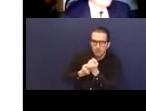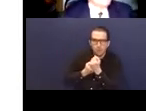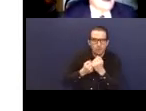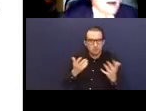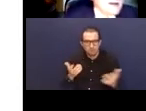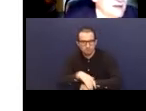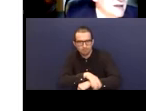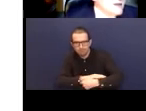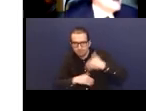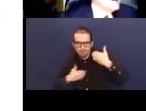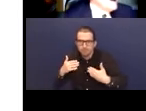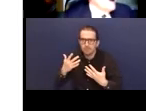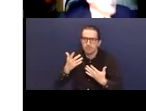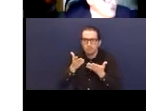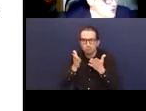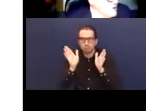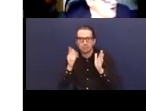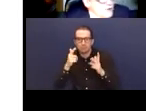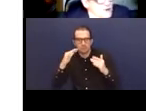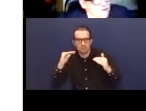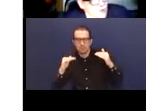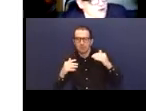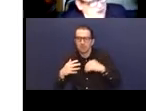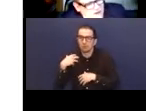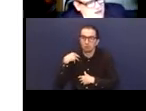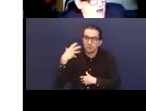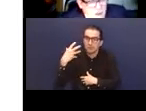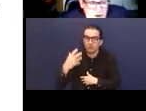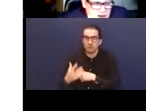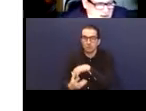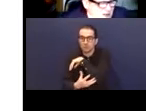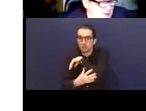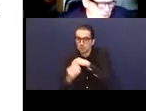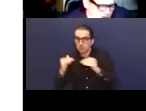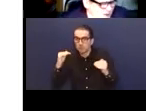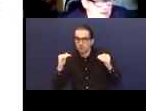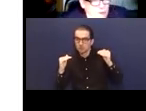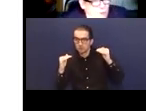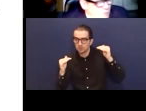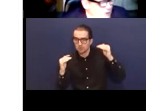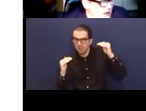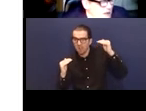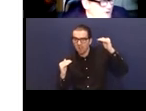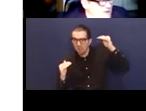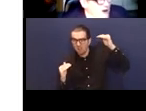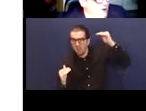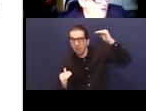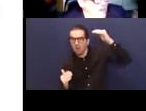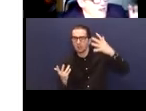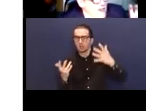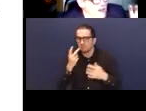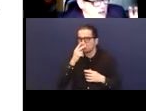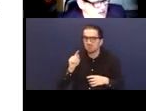let's do it in 19 years to 2040. I'm only guessing, but I think that's what will probably happen.